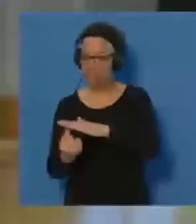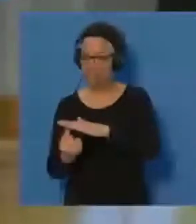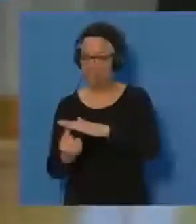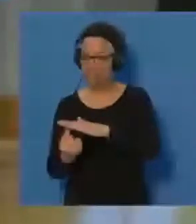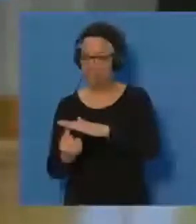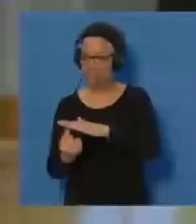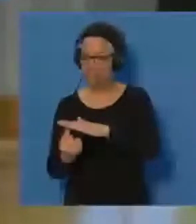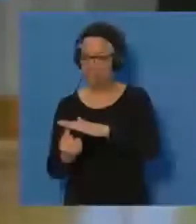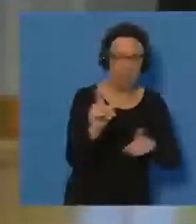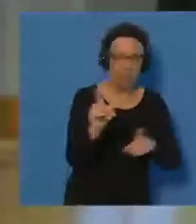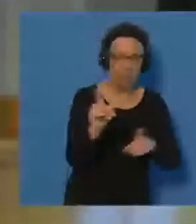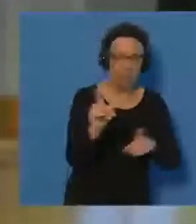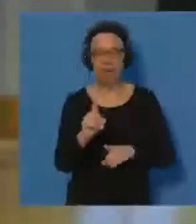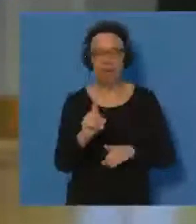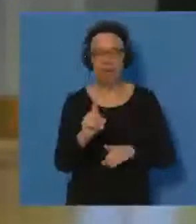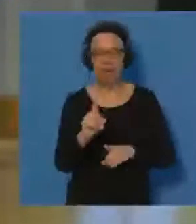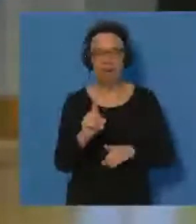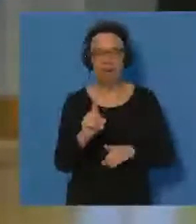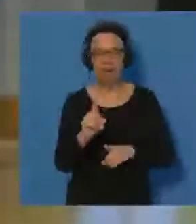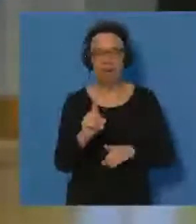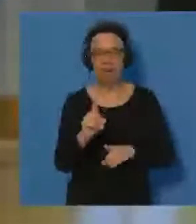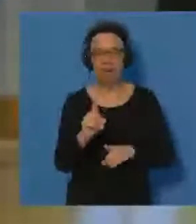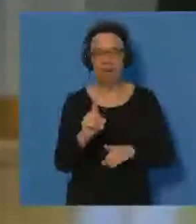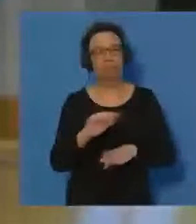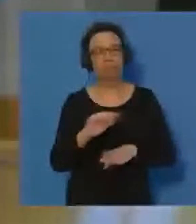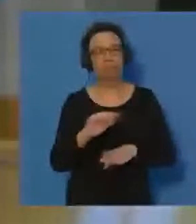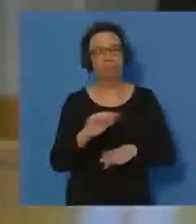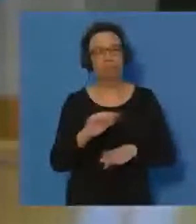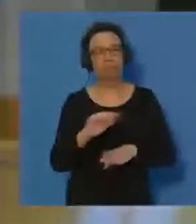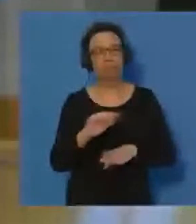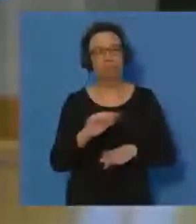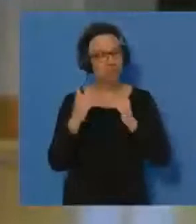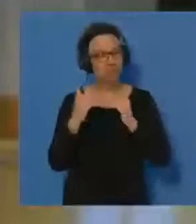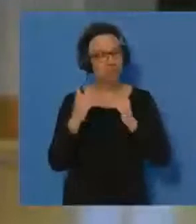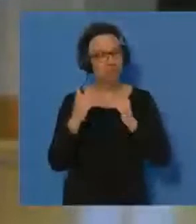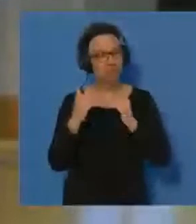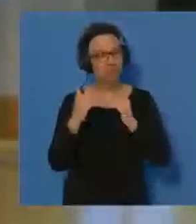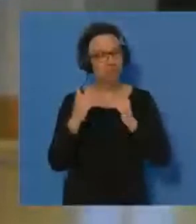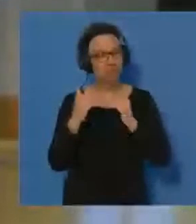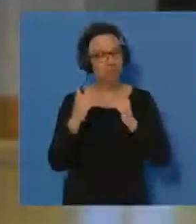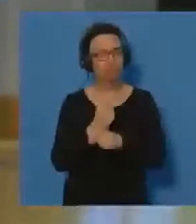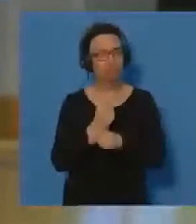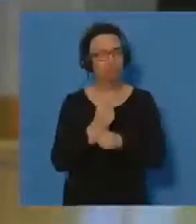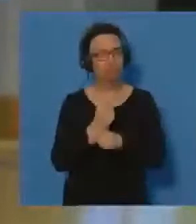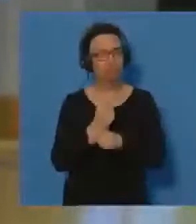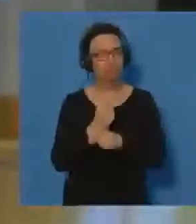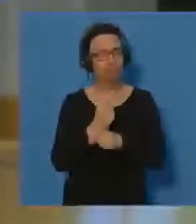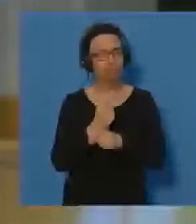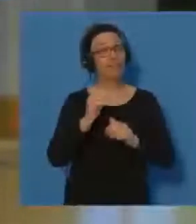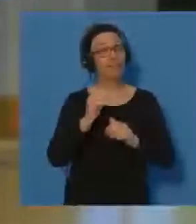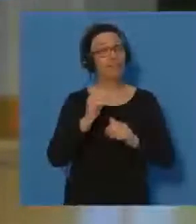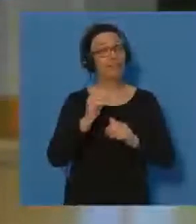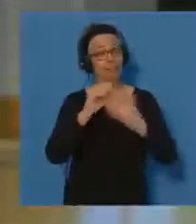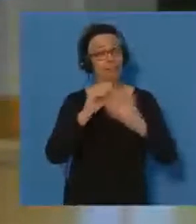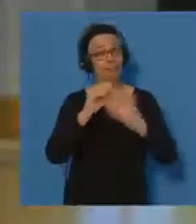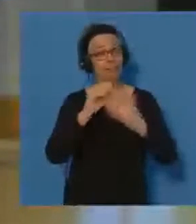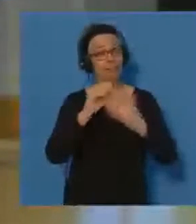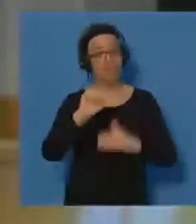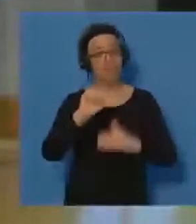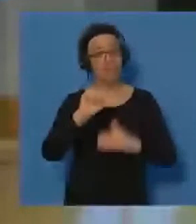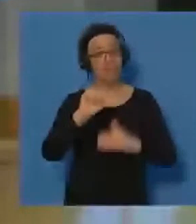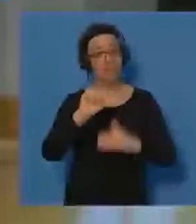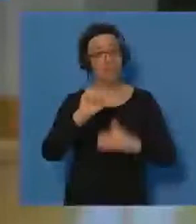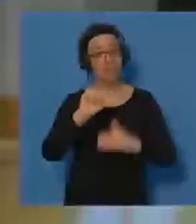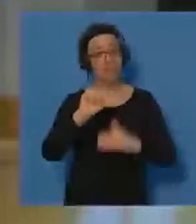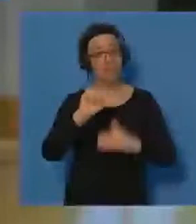PCR testing are appropriate and proportionate. Today, I want to thank another group which has been working exceptionally hard.